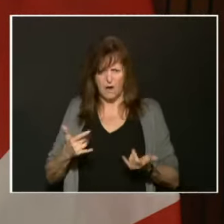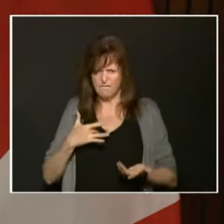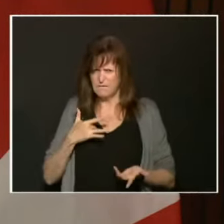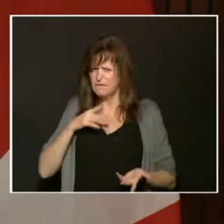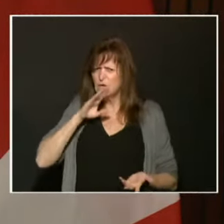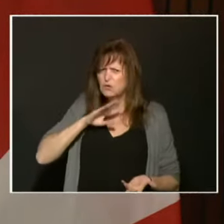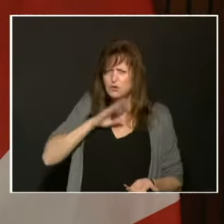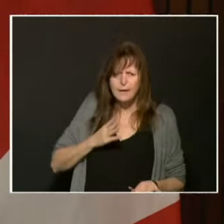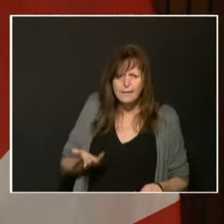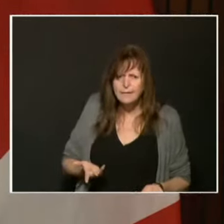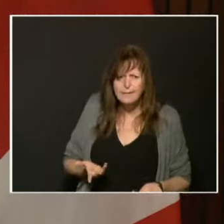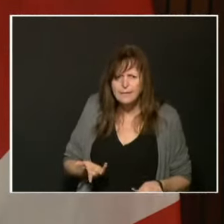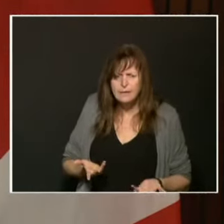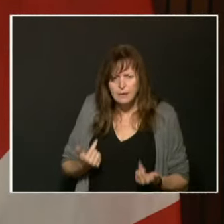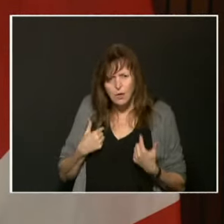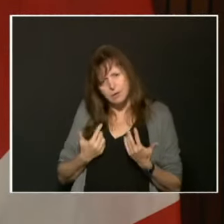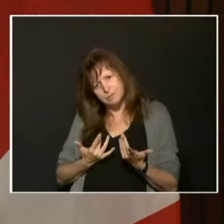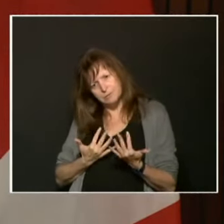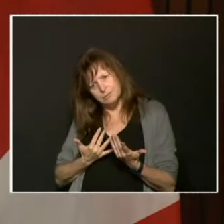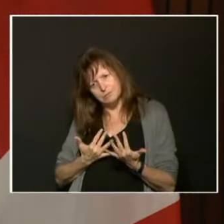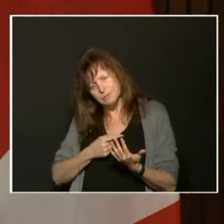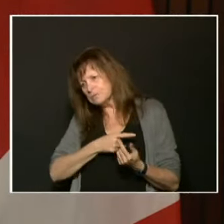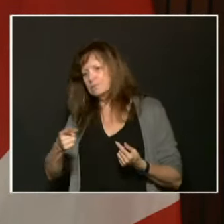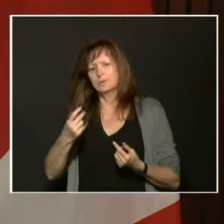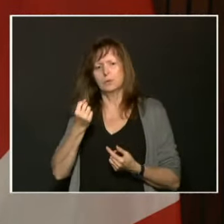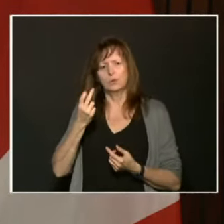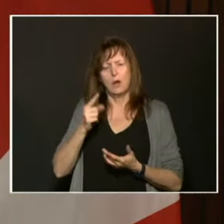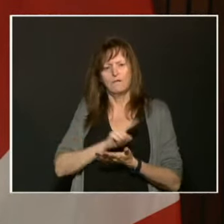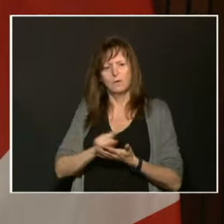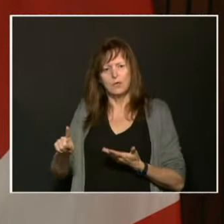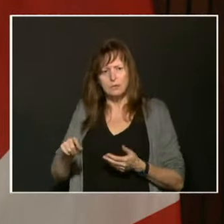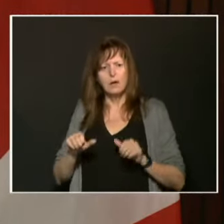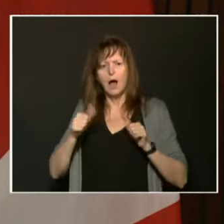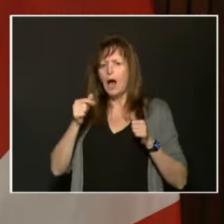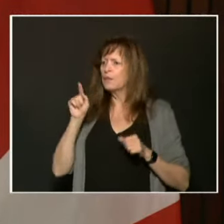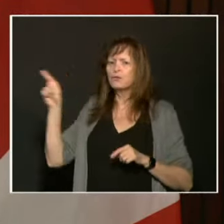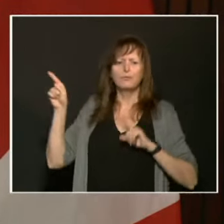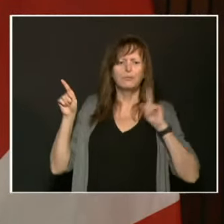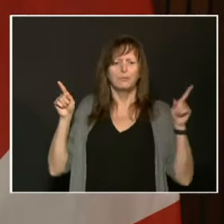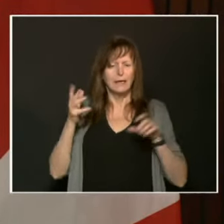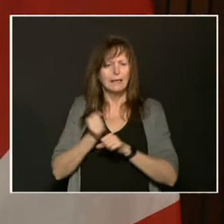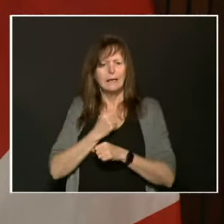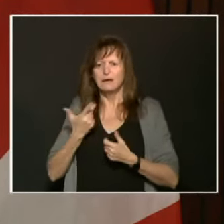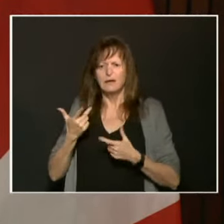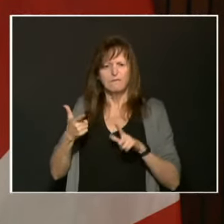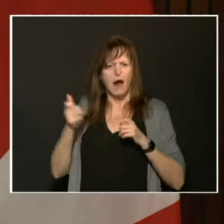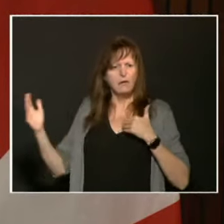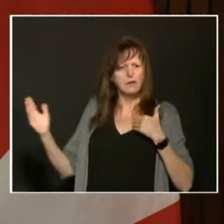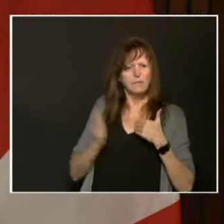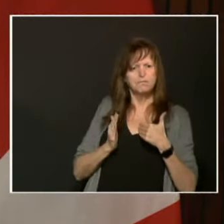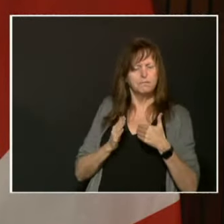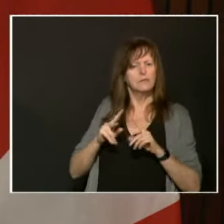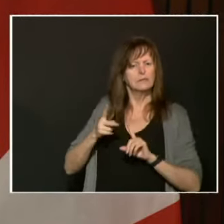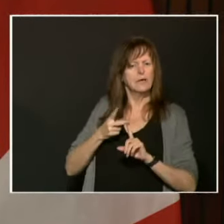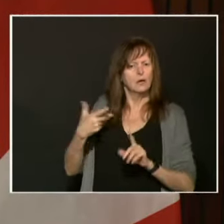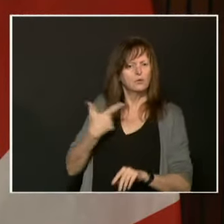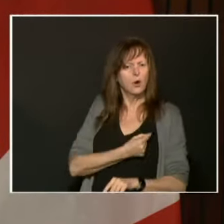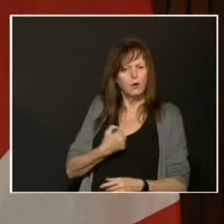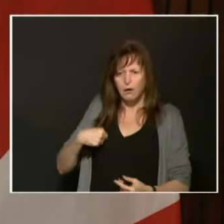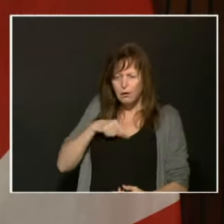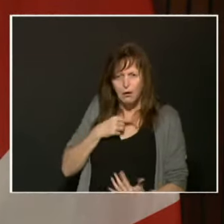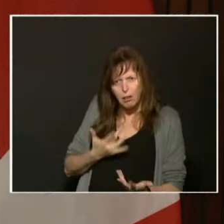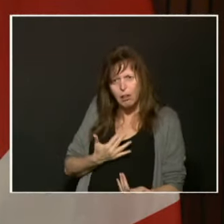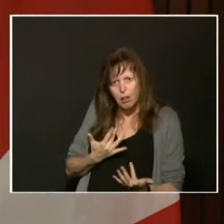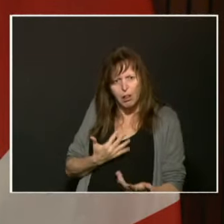the queue for 12 weeks when others are able to get their second dose faster. So what is your recommendation for what the